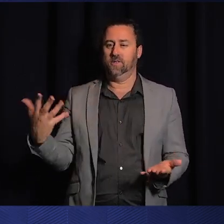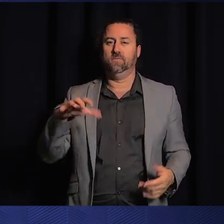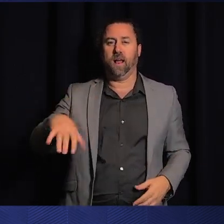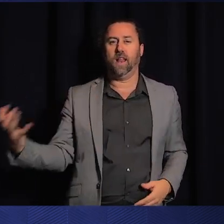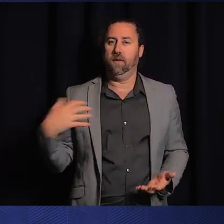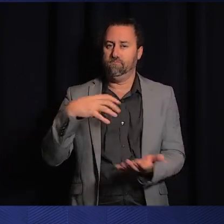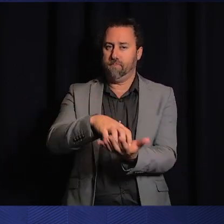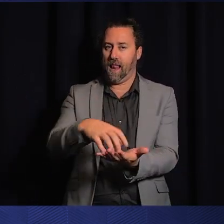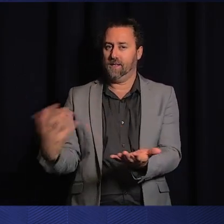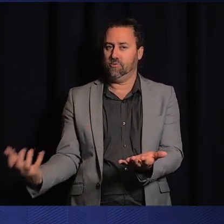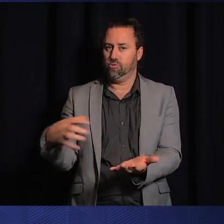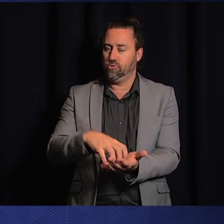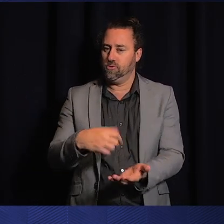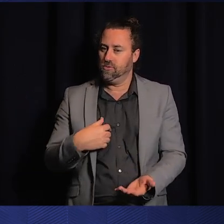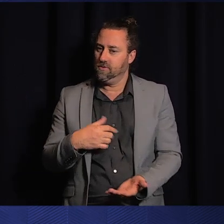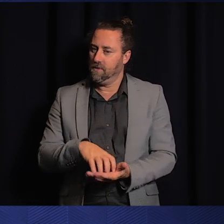the phenomenon.